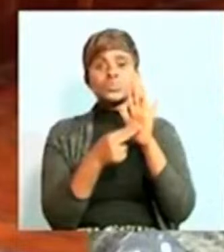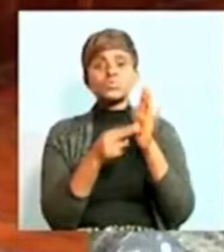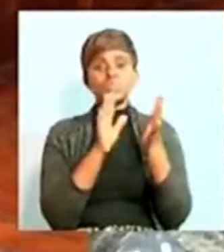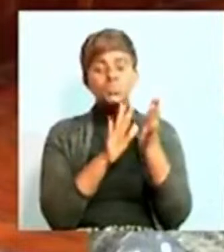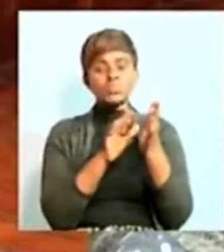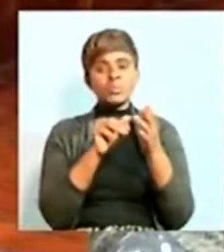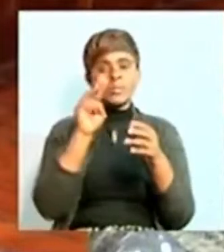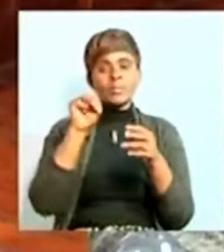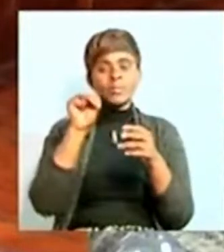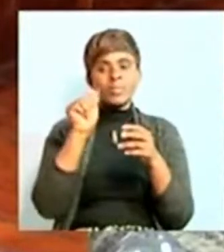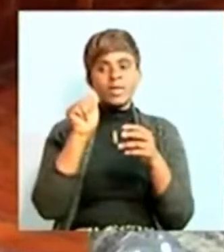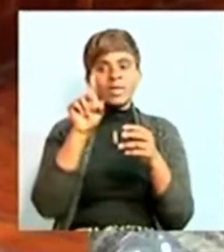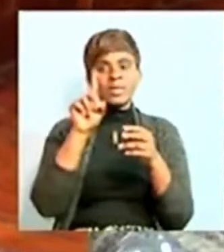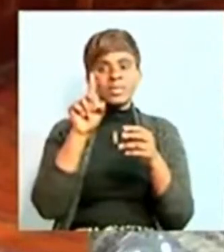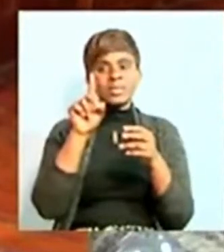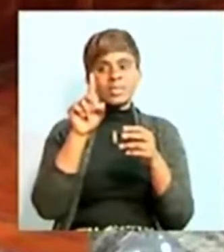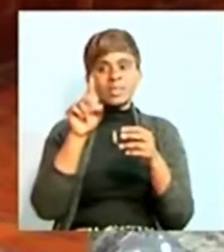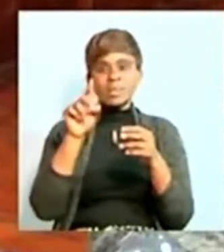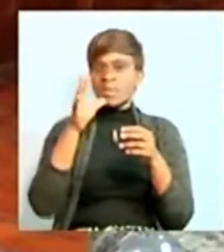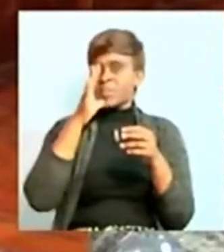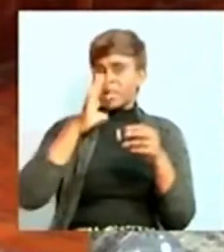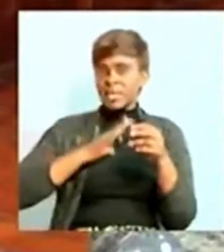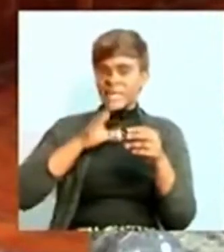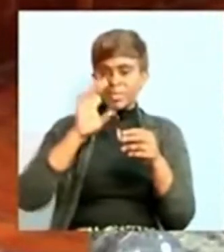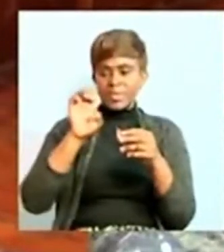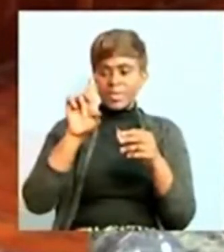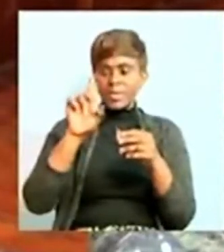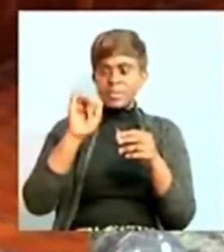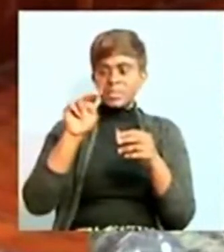Madam Edna Mutari. And she didn't countersign?